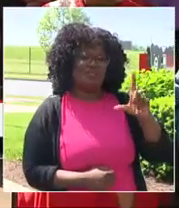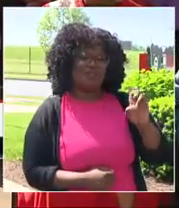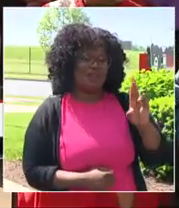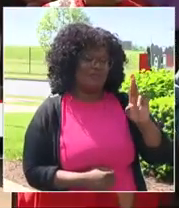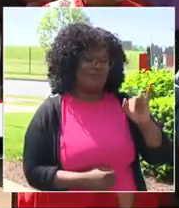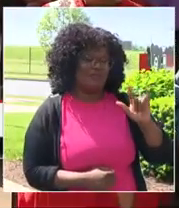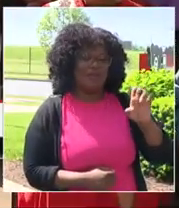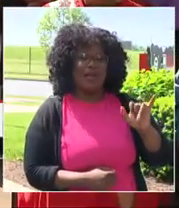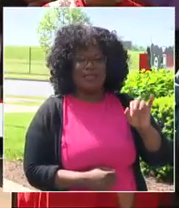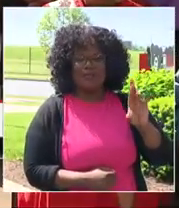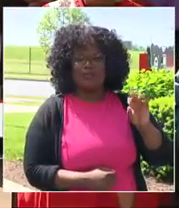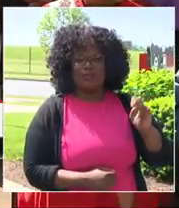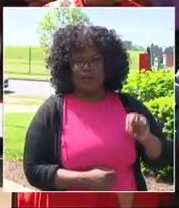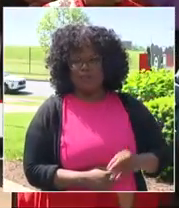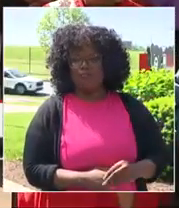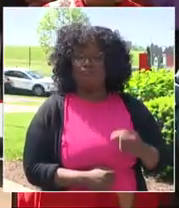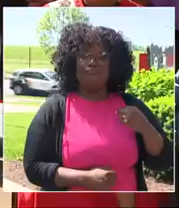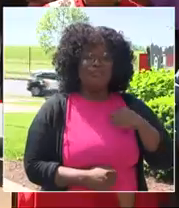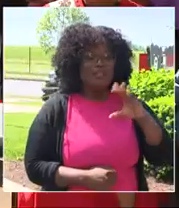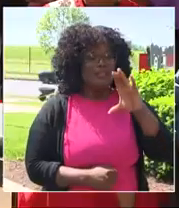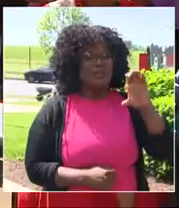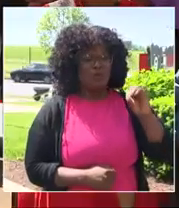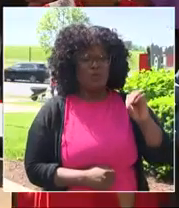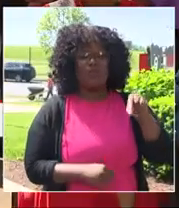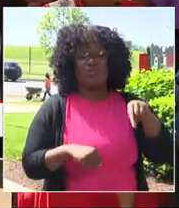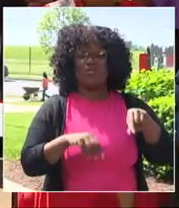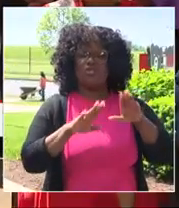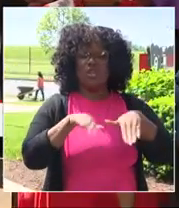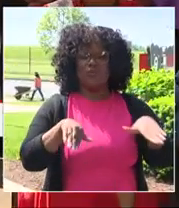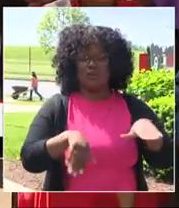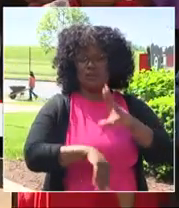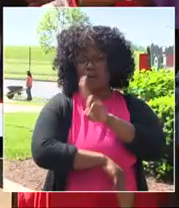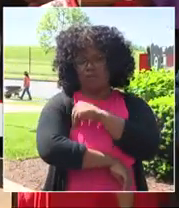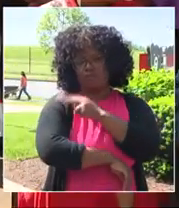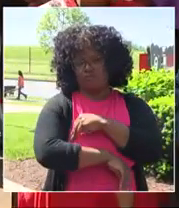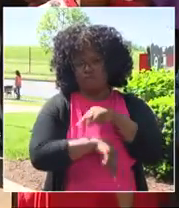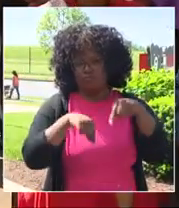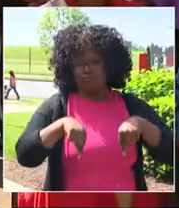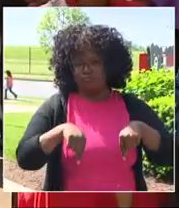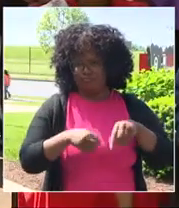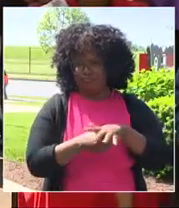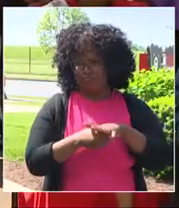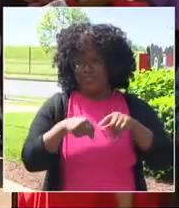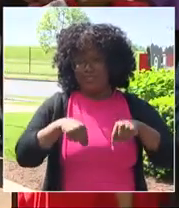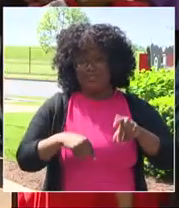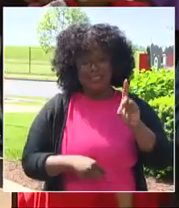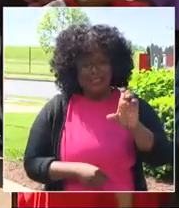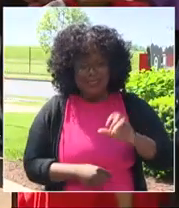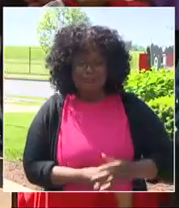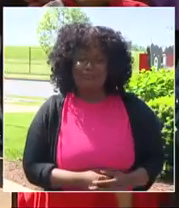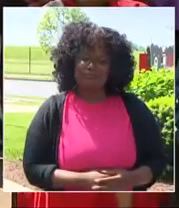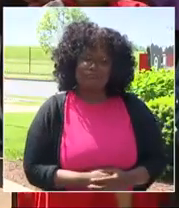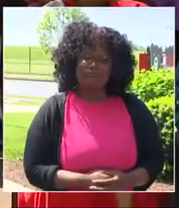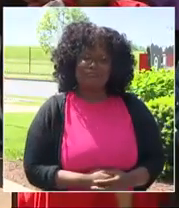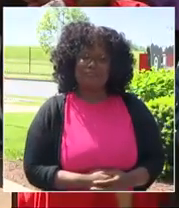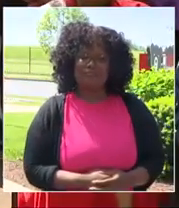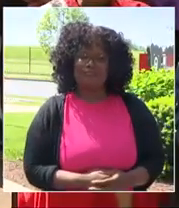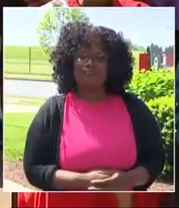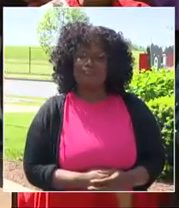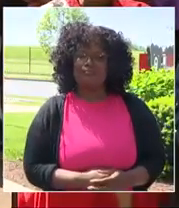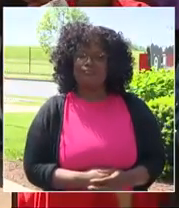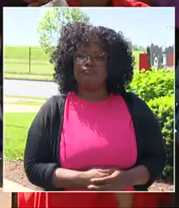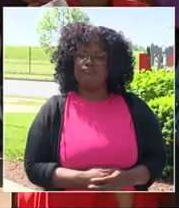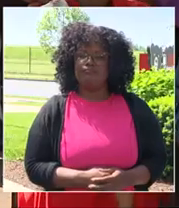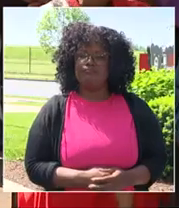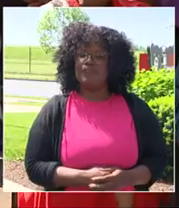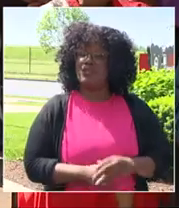a nonprofit independent children's hospital located right here in Washington, D.C. Children's National is